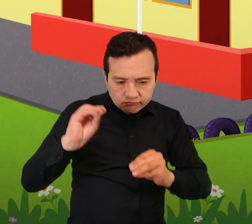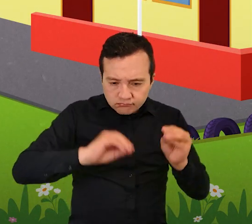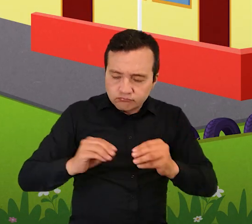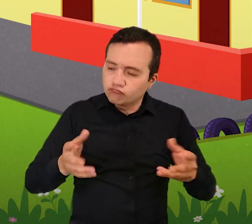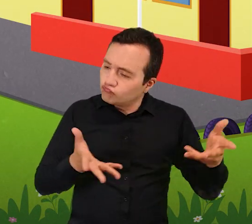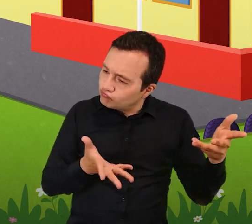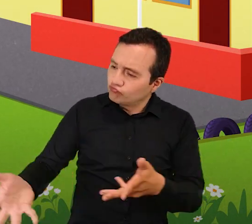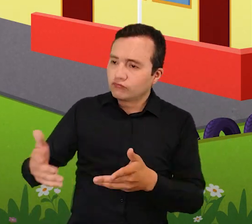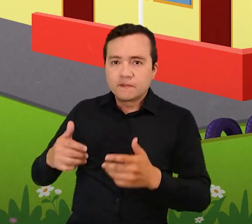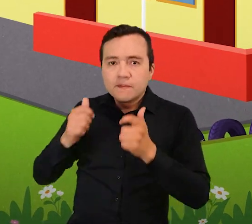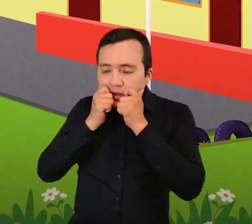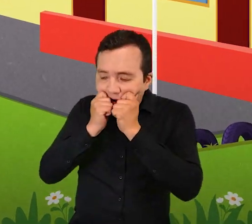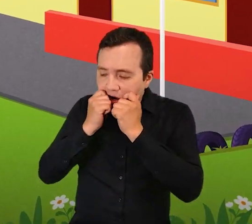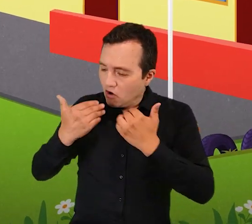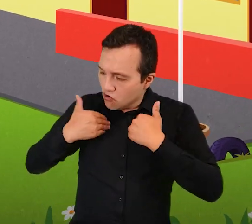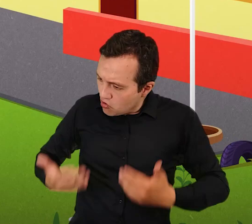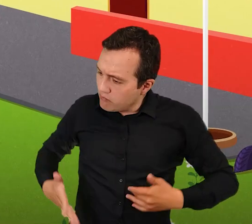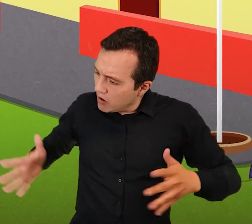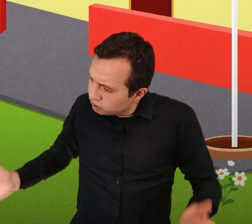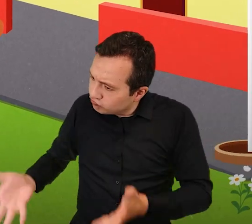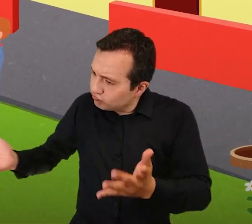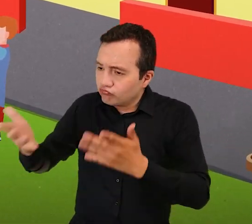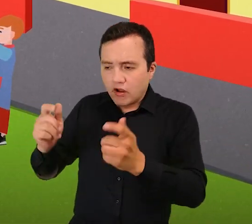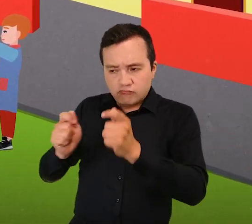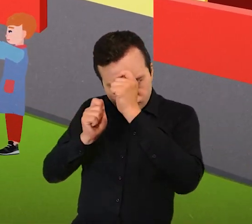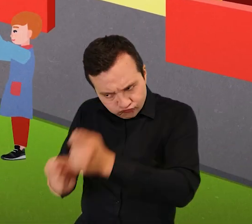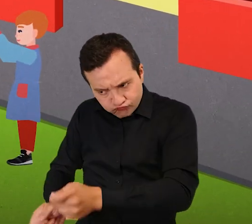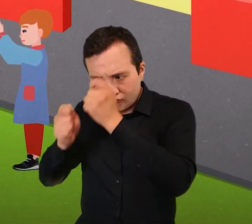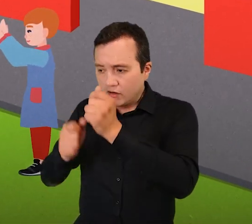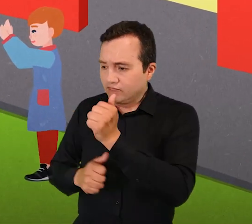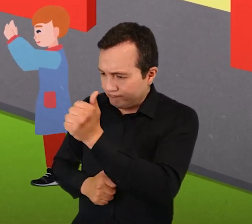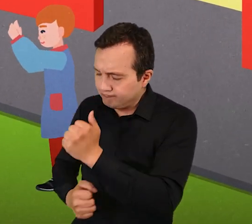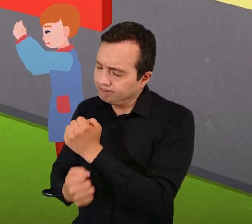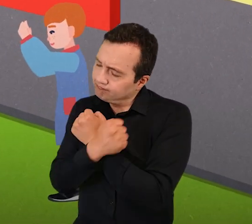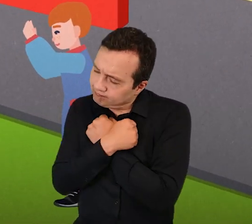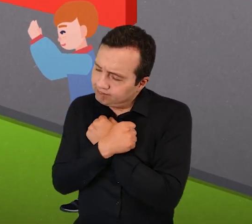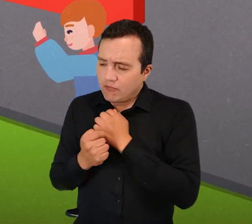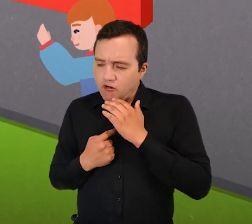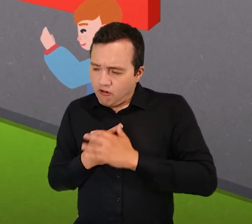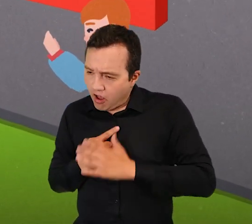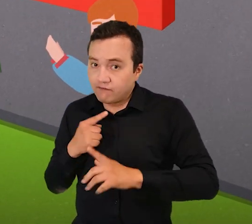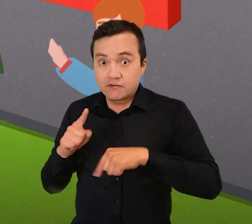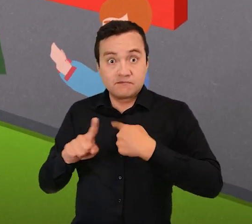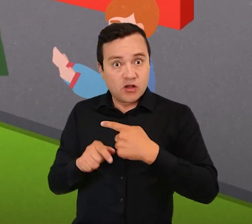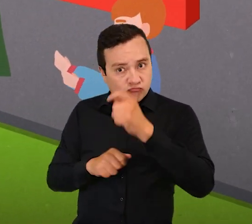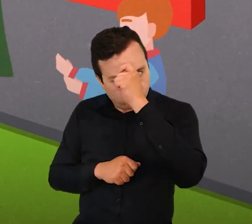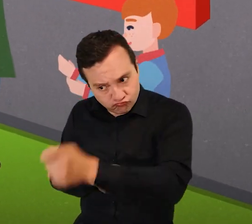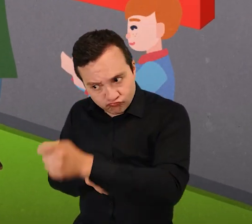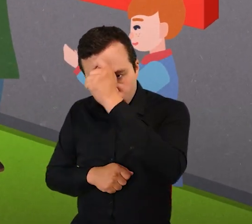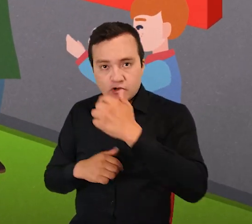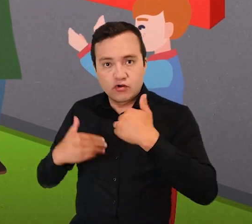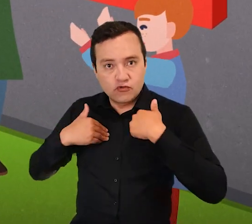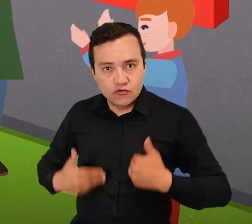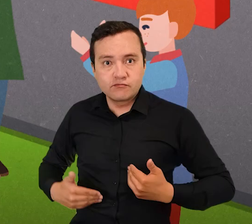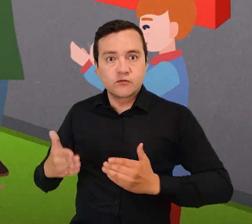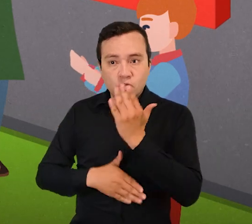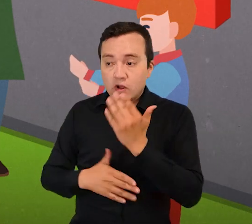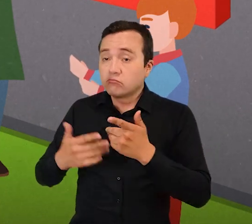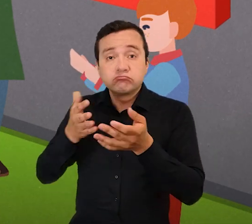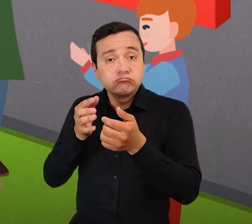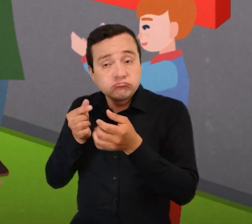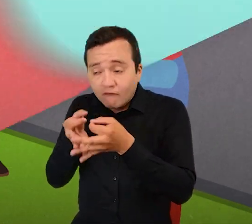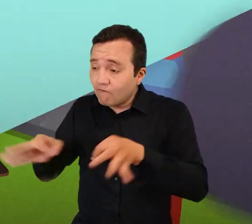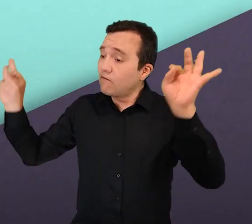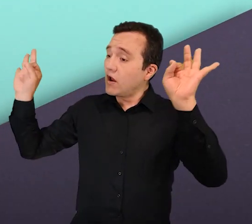potential, sense of dignity and self-esteem, reinforcing respect for human rights, fundamental freedoms, and